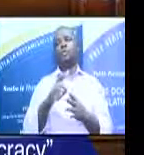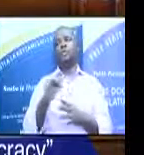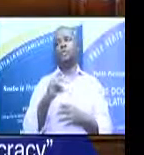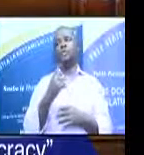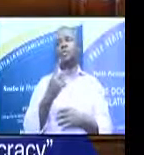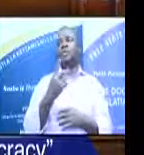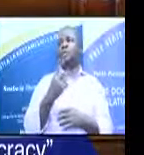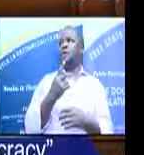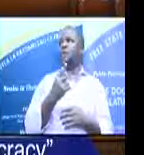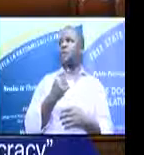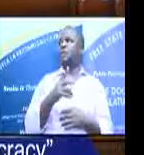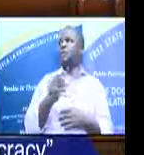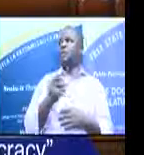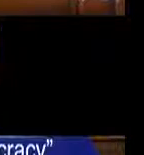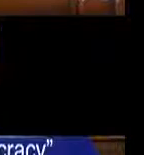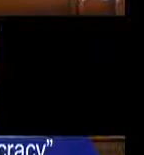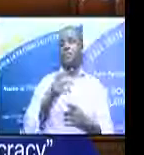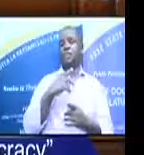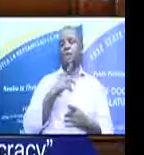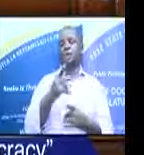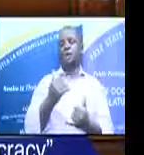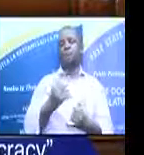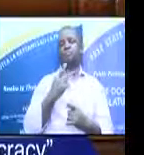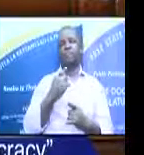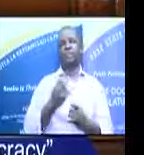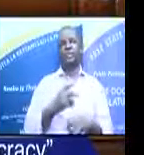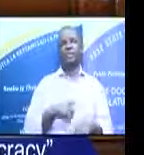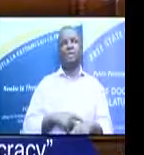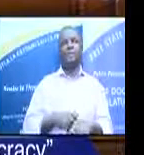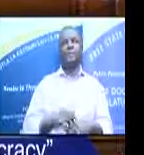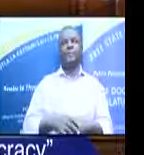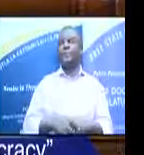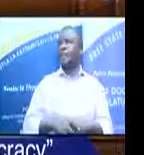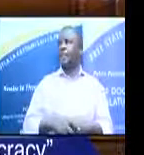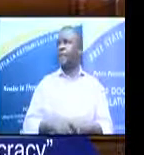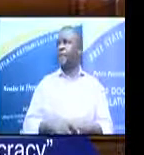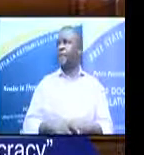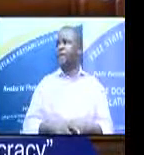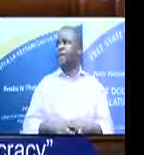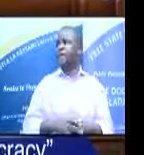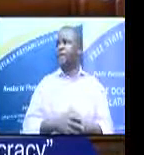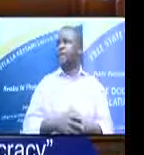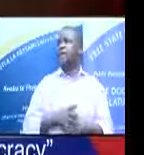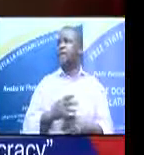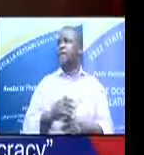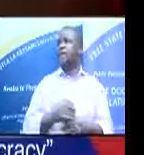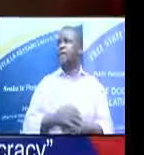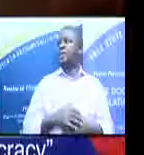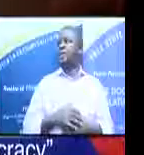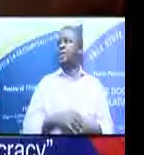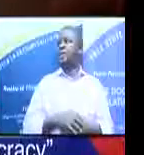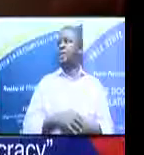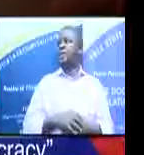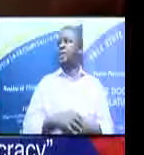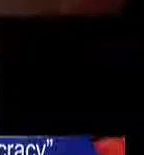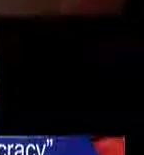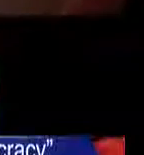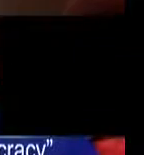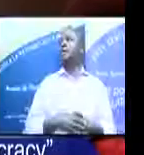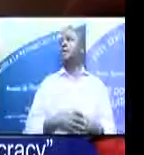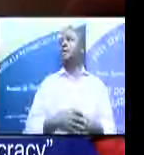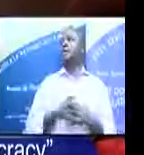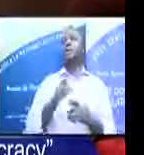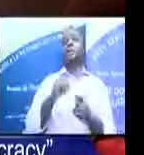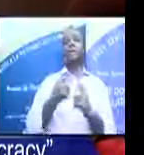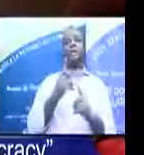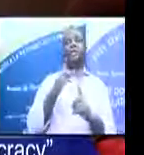to tell you now. Hold on, give me a second. Huh? Yes, 103 point of order. It's a point of order on the Honorable Member on the